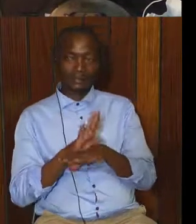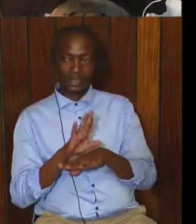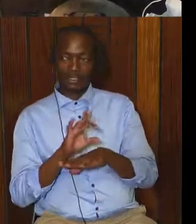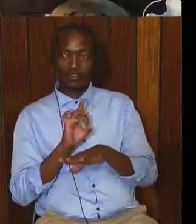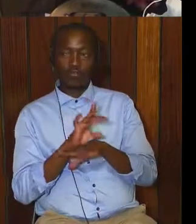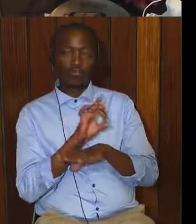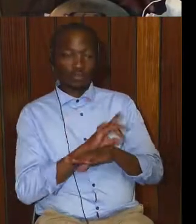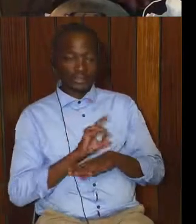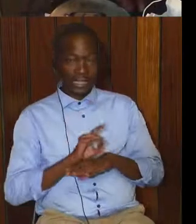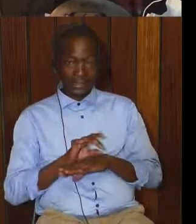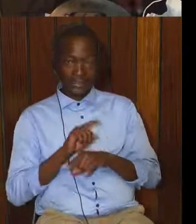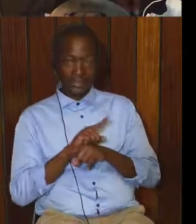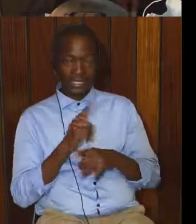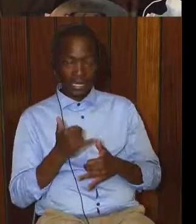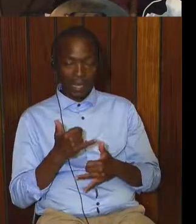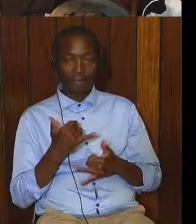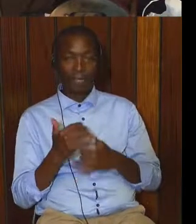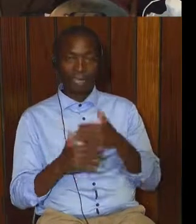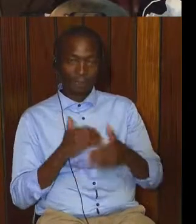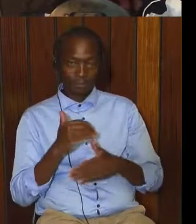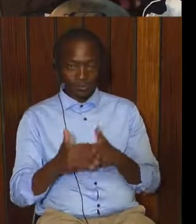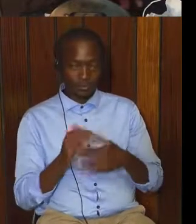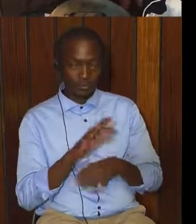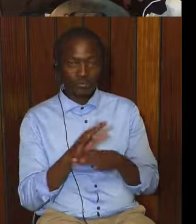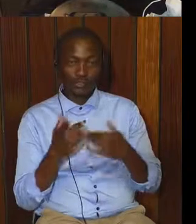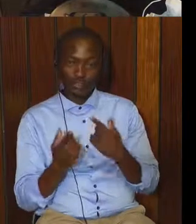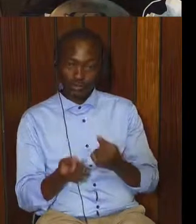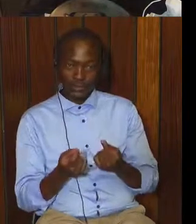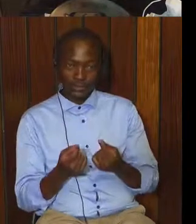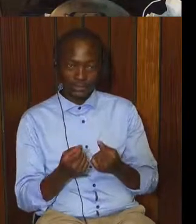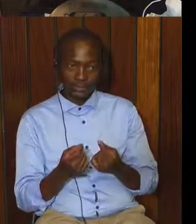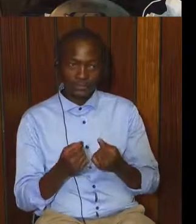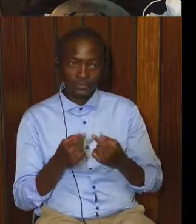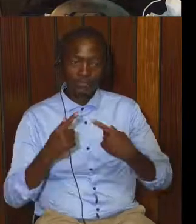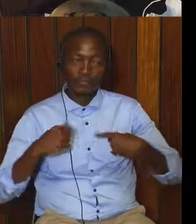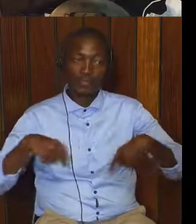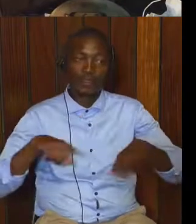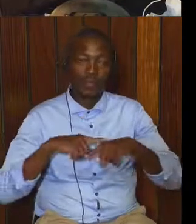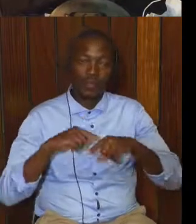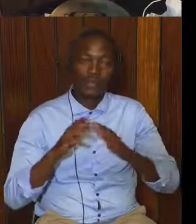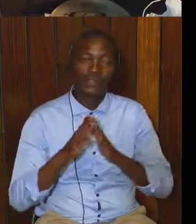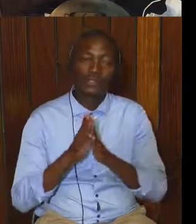consultants. So in the process, now what we are doing is we have